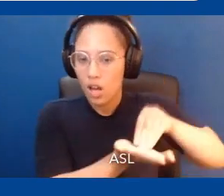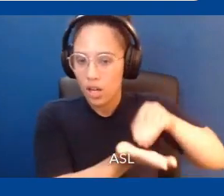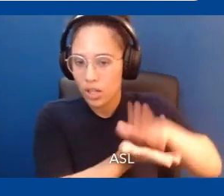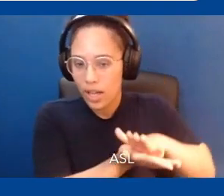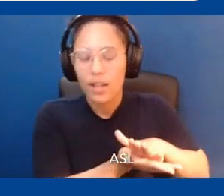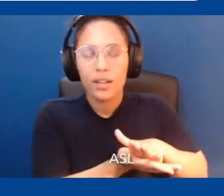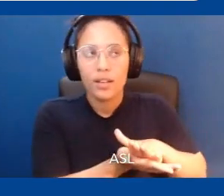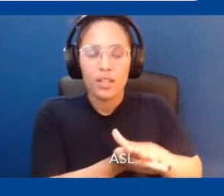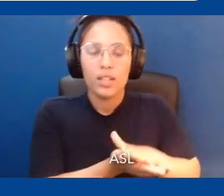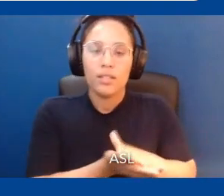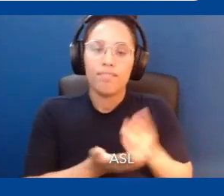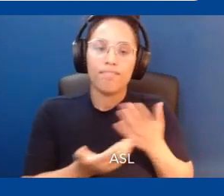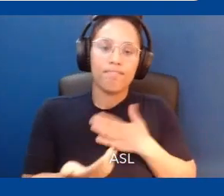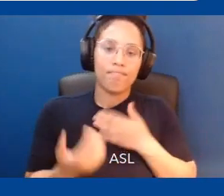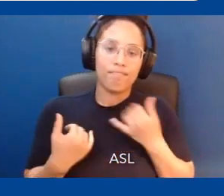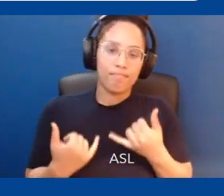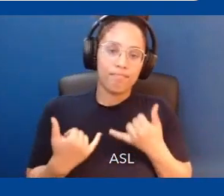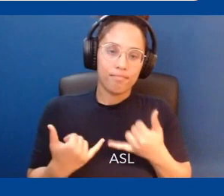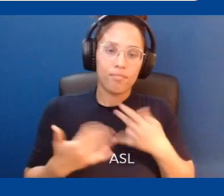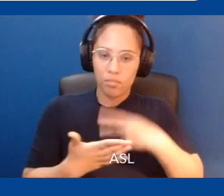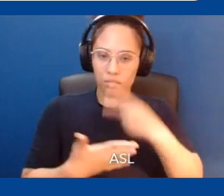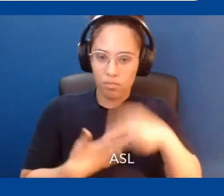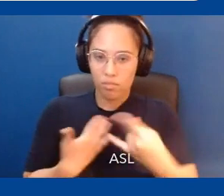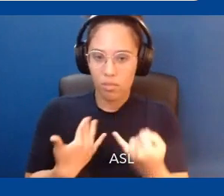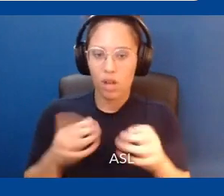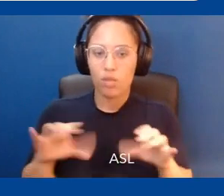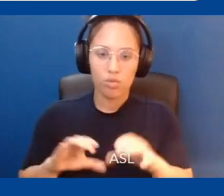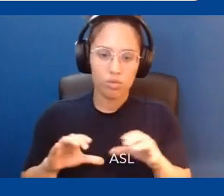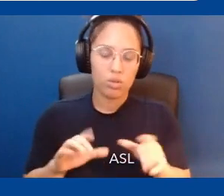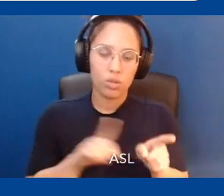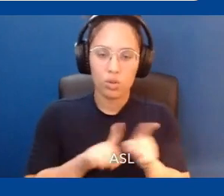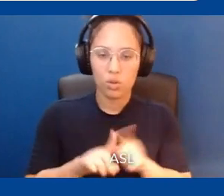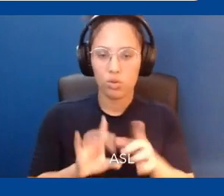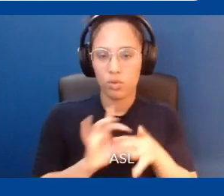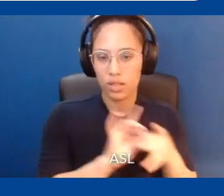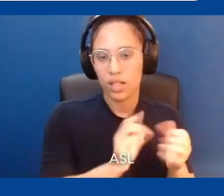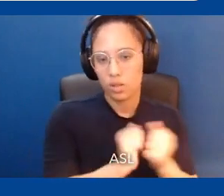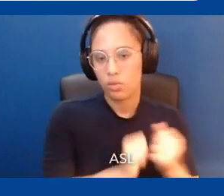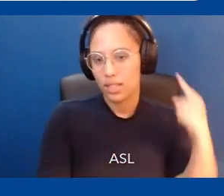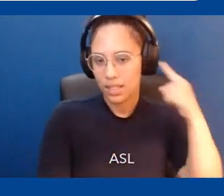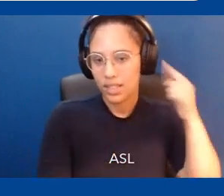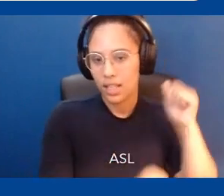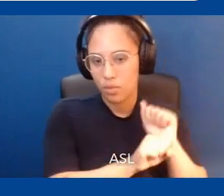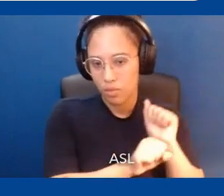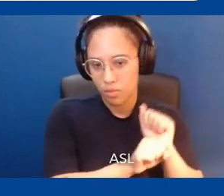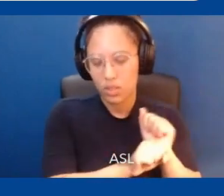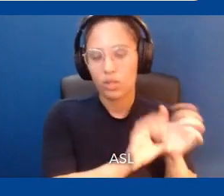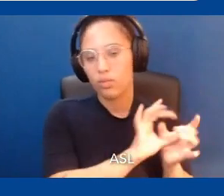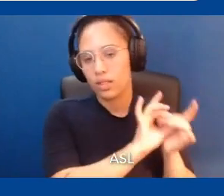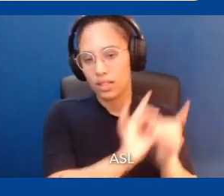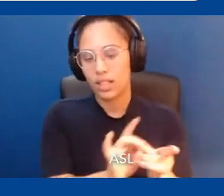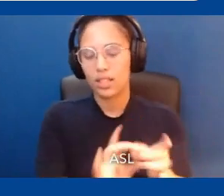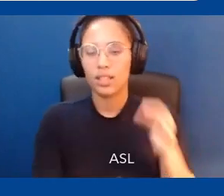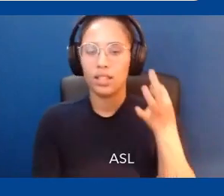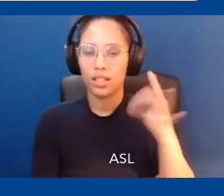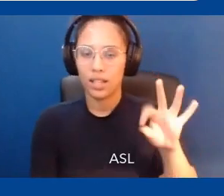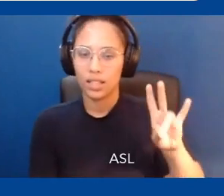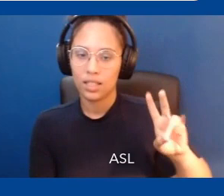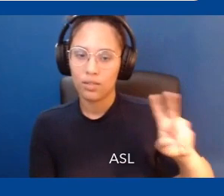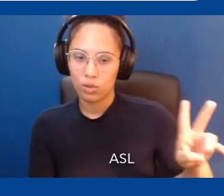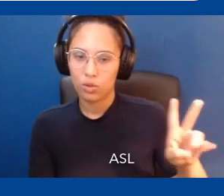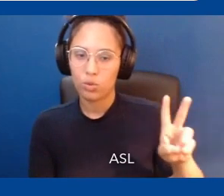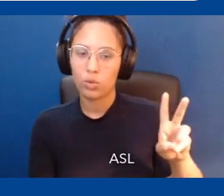is a new, also sound work having to do with the 1972 presidential election and the